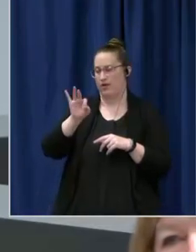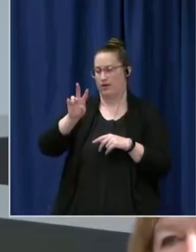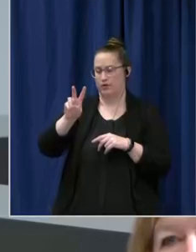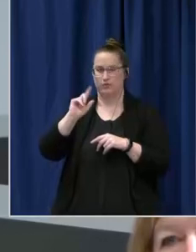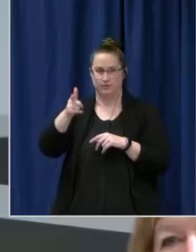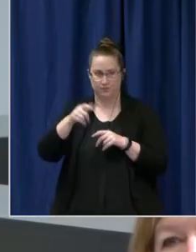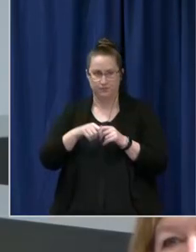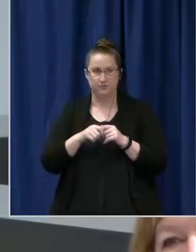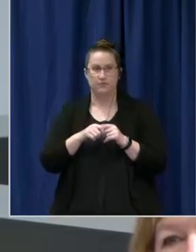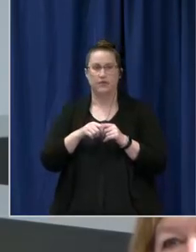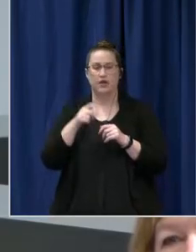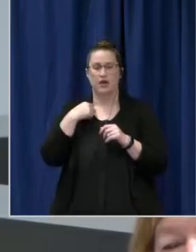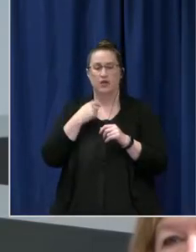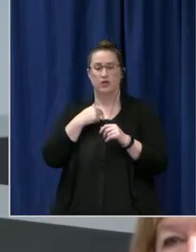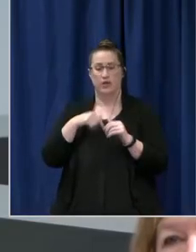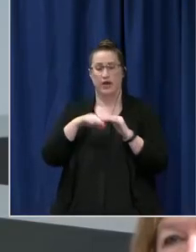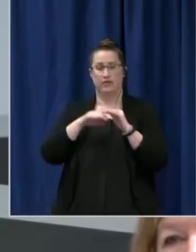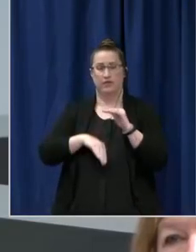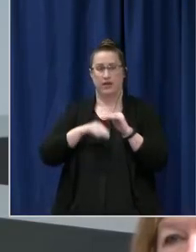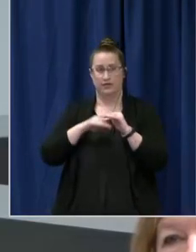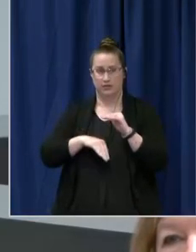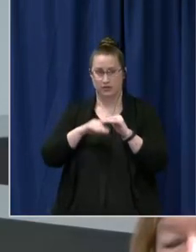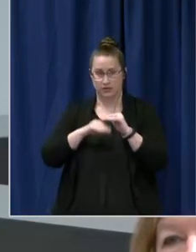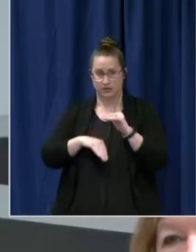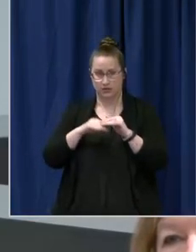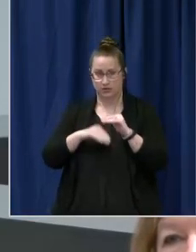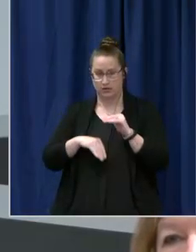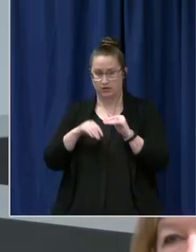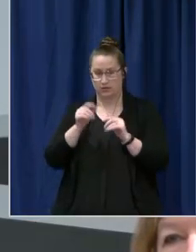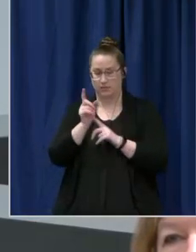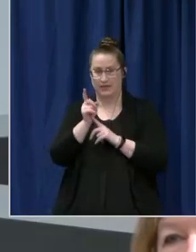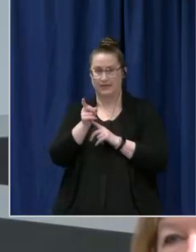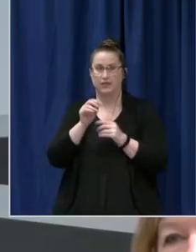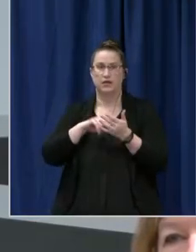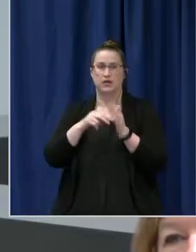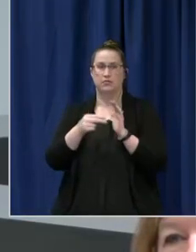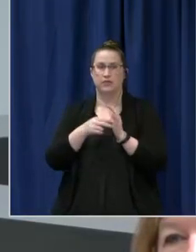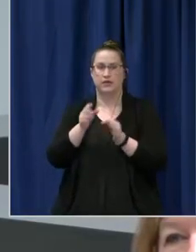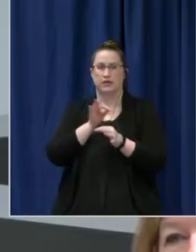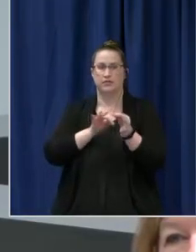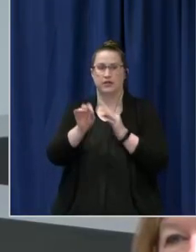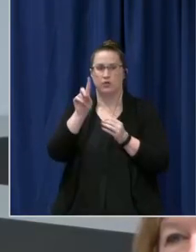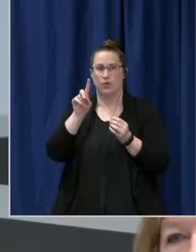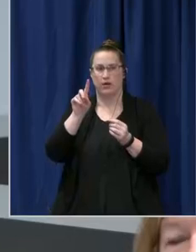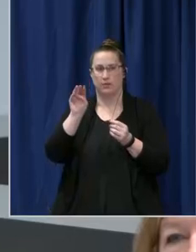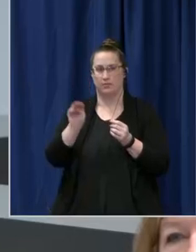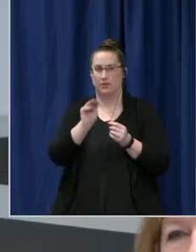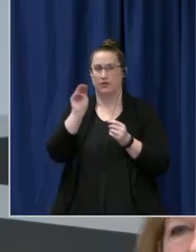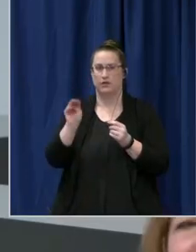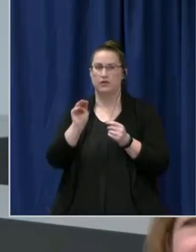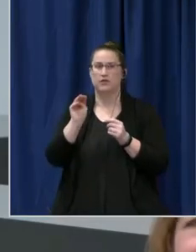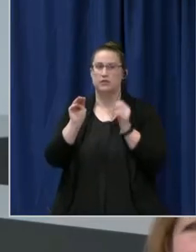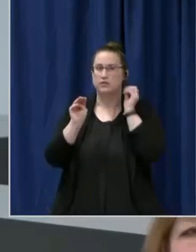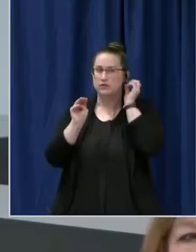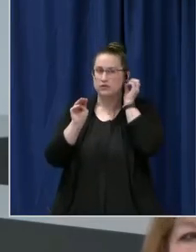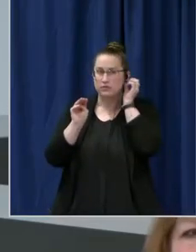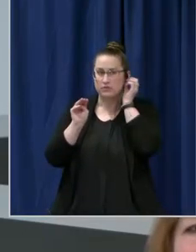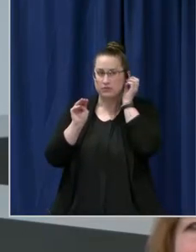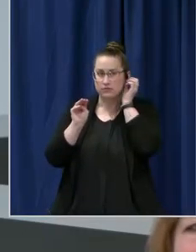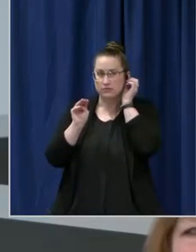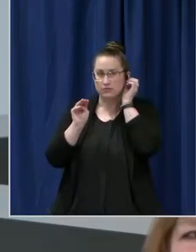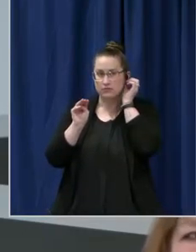million minutes or fewer VRS minutes per month, the compensation formula is $7.77 per minute. We